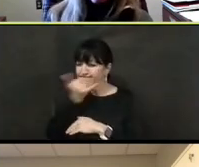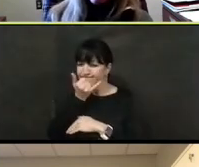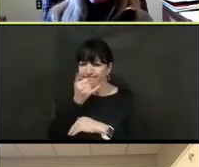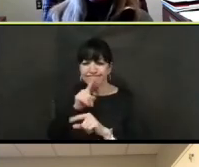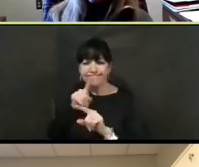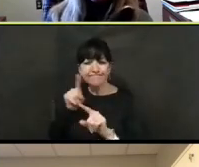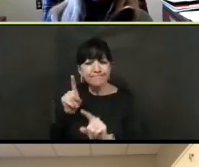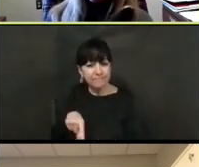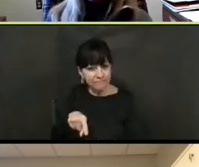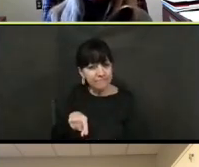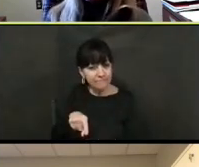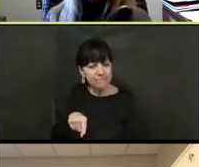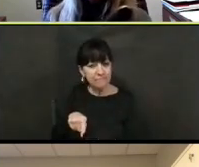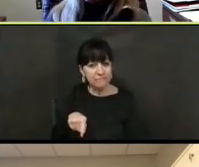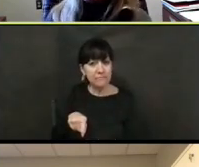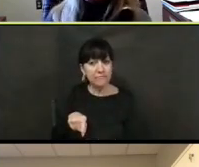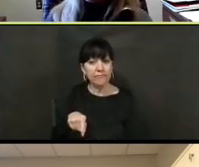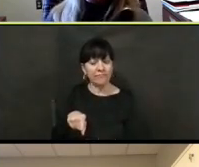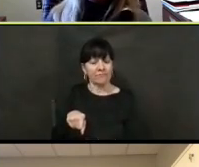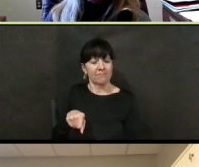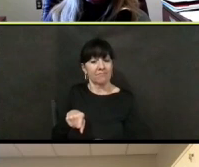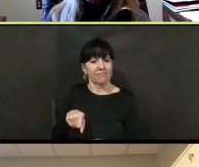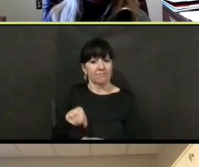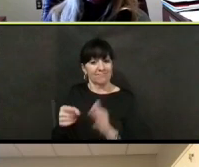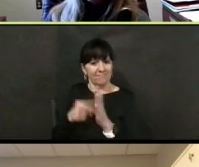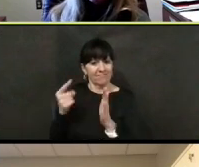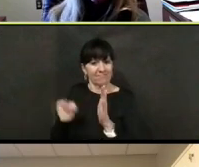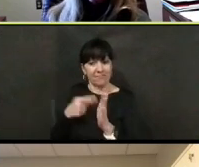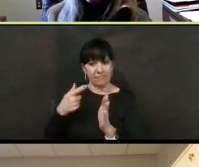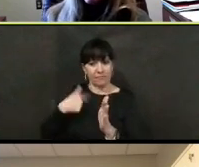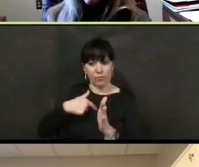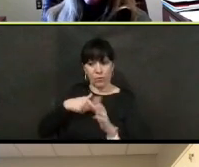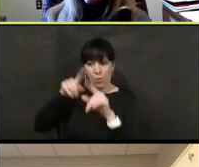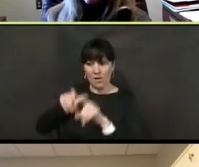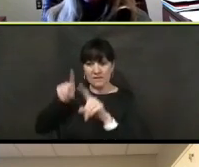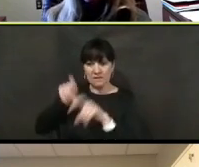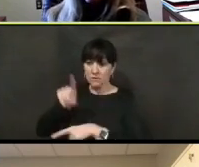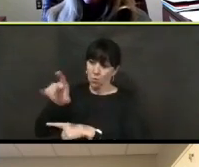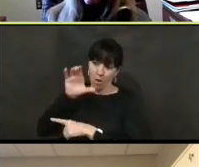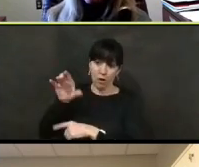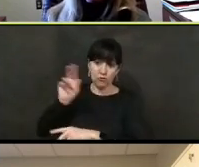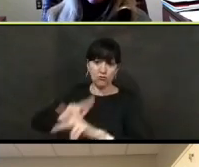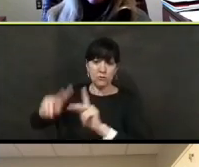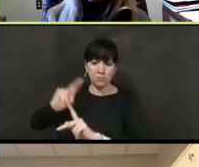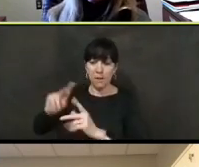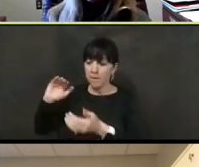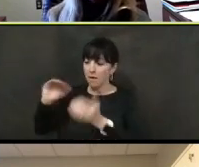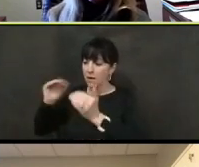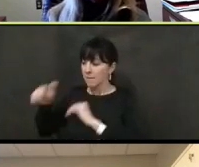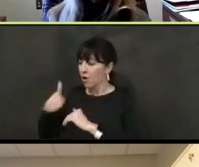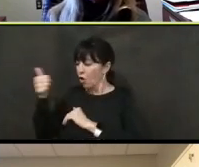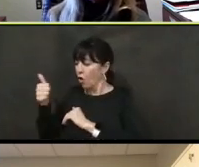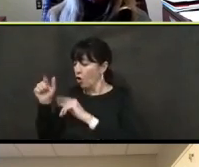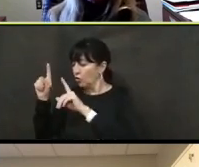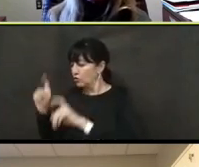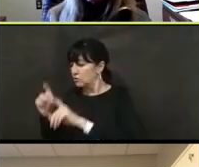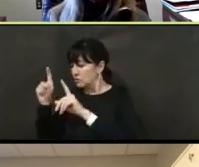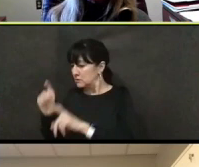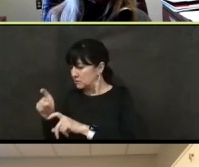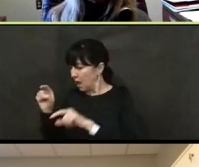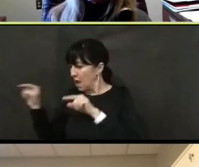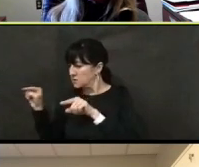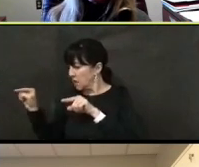We've tested well over 100 people and compared it with other tests, and we're very happy with that. We know that there's some